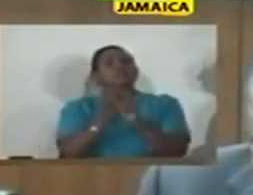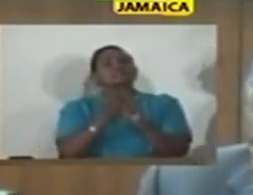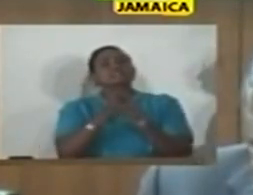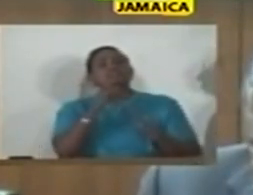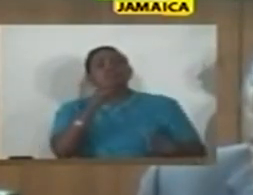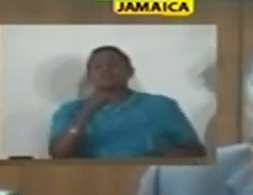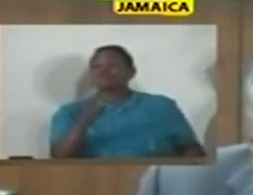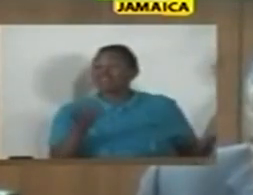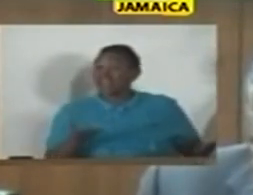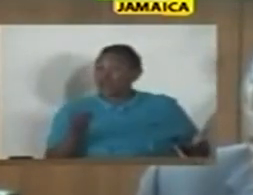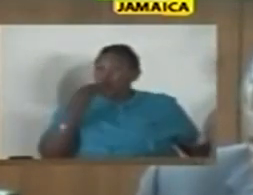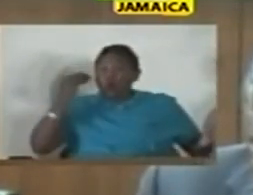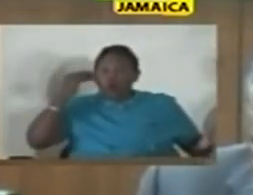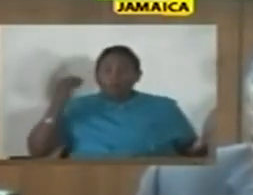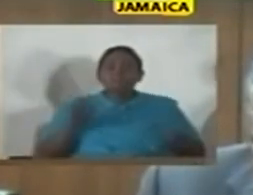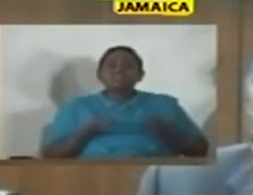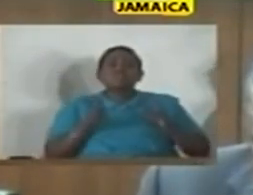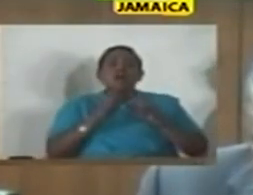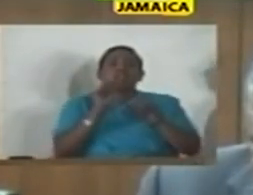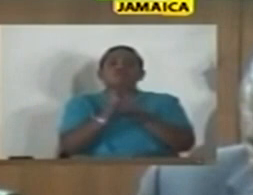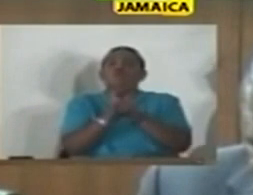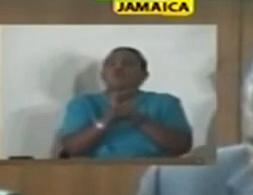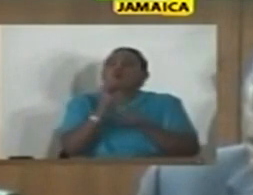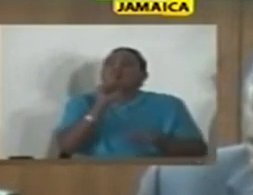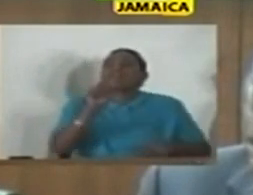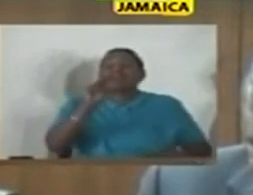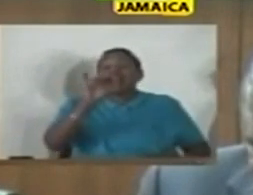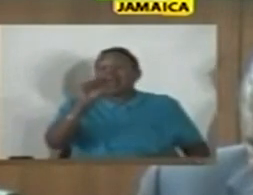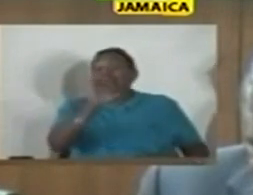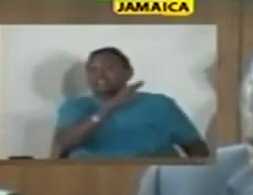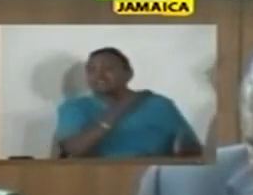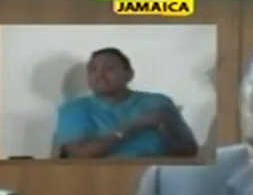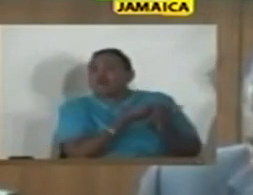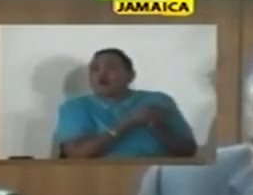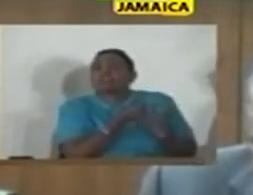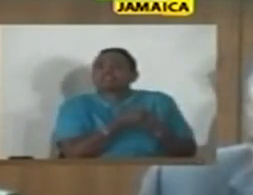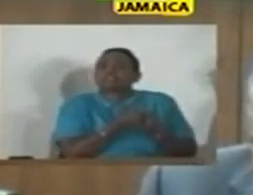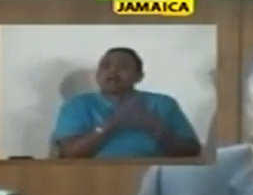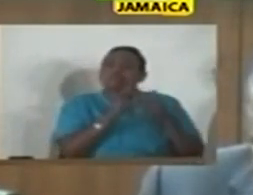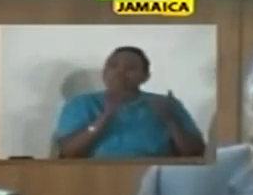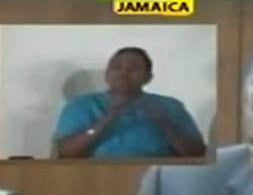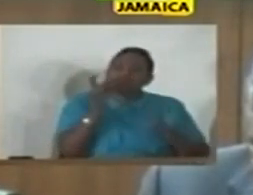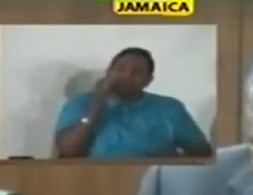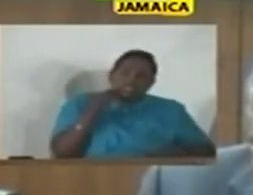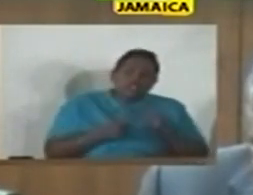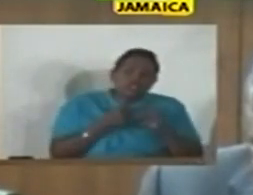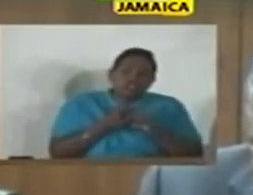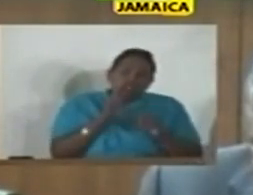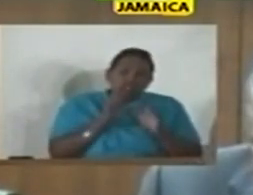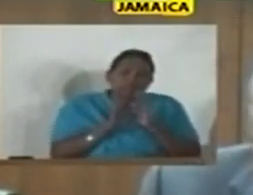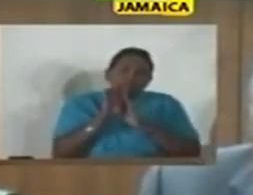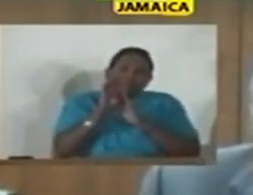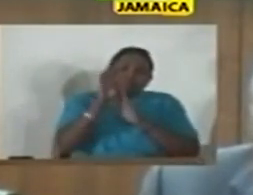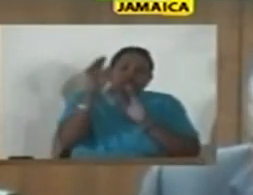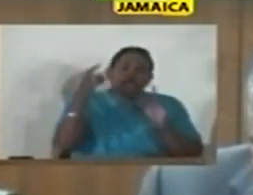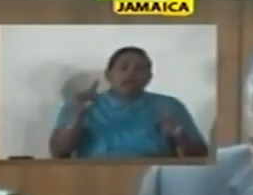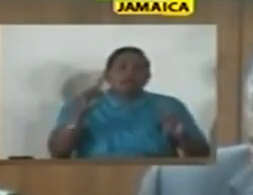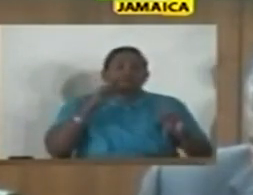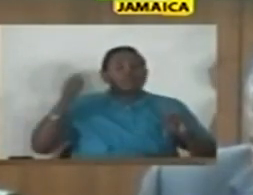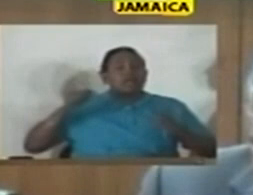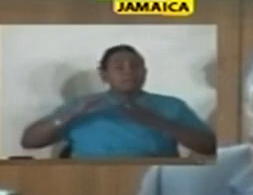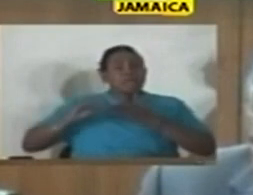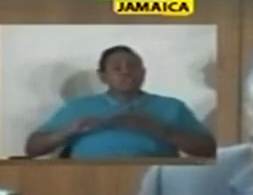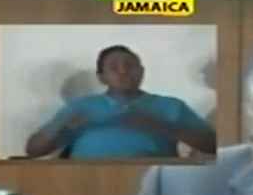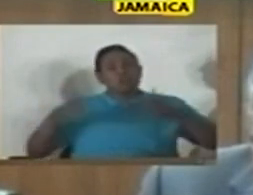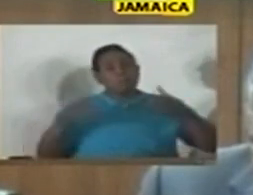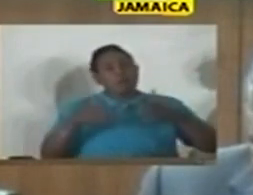here at home, the value of the work of the National Insurance Fund has peaked in recent years. With a pension population of